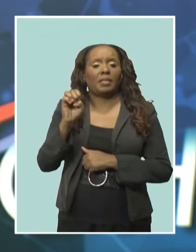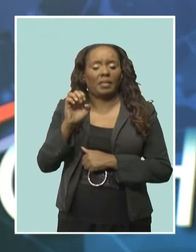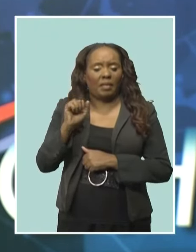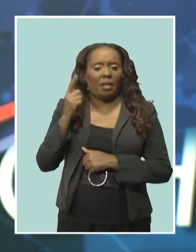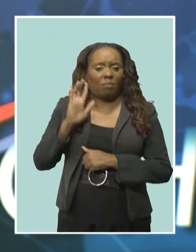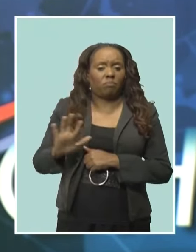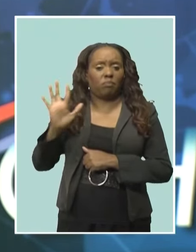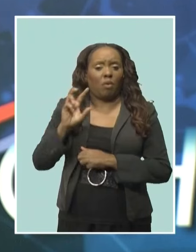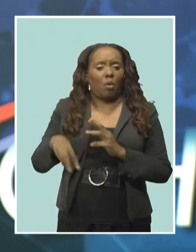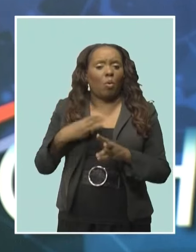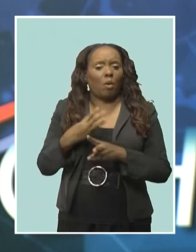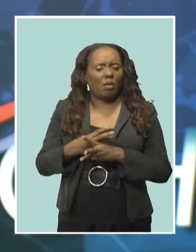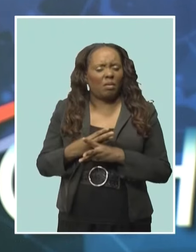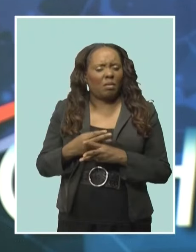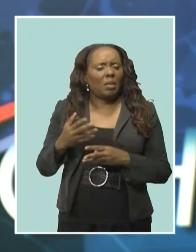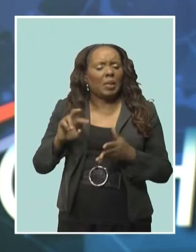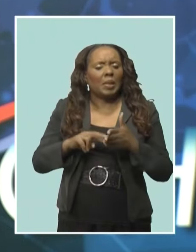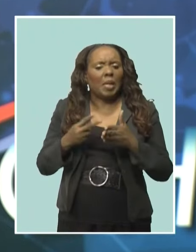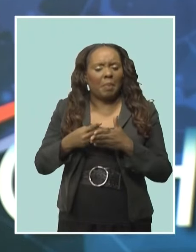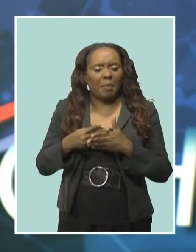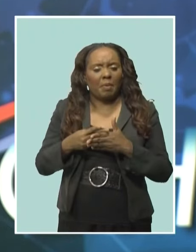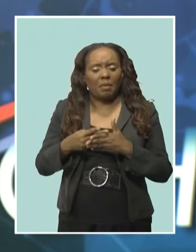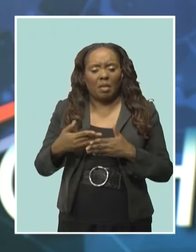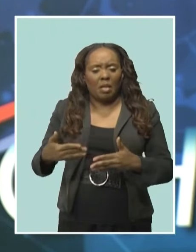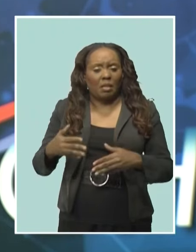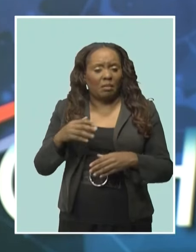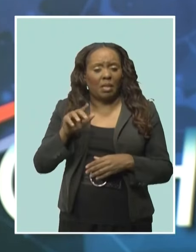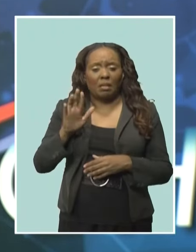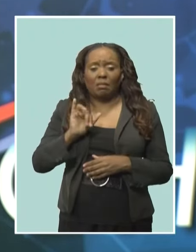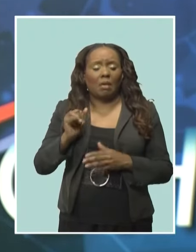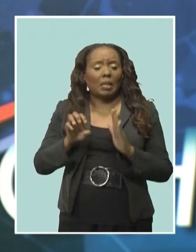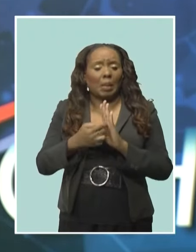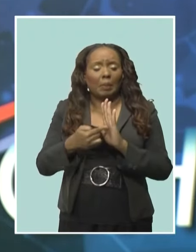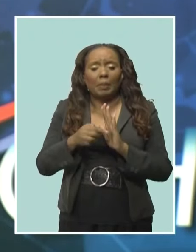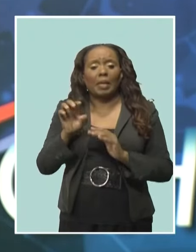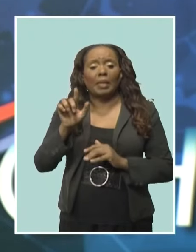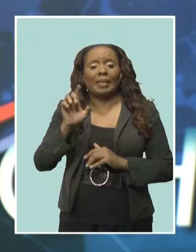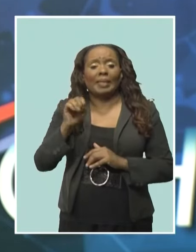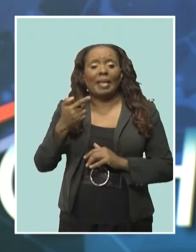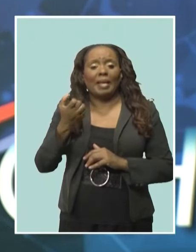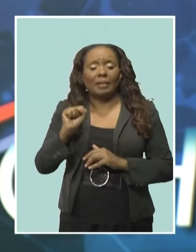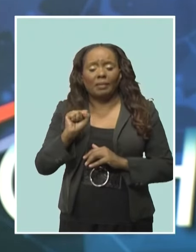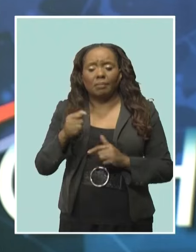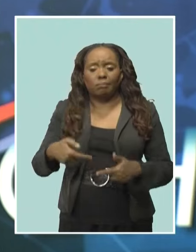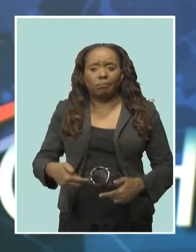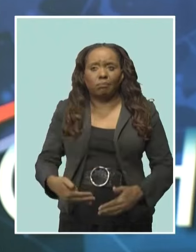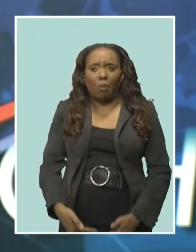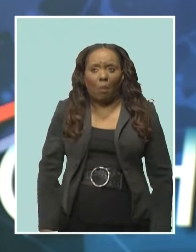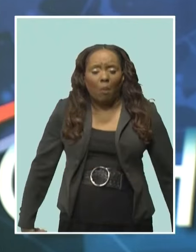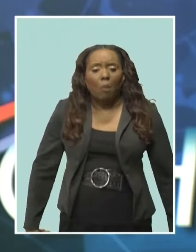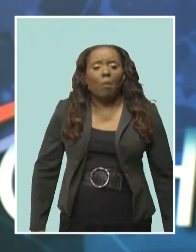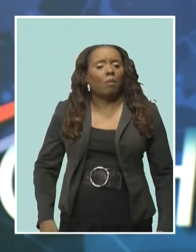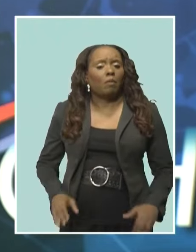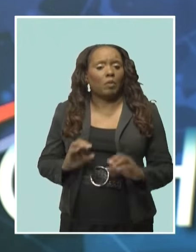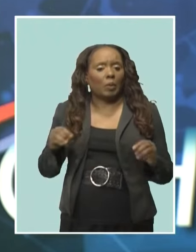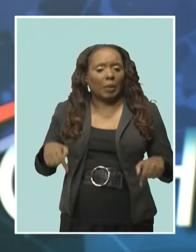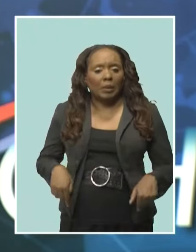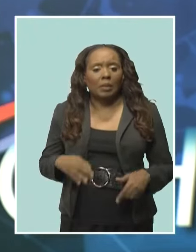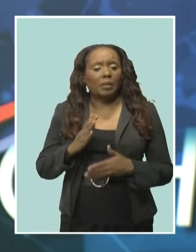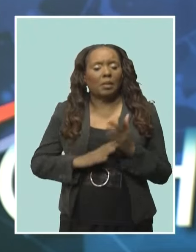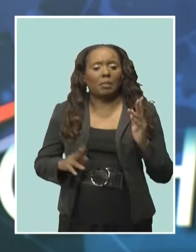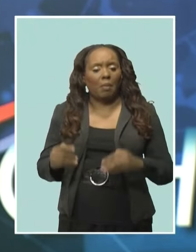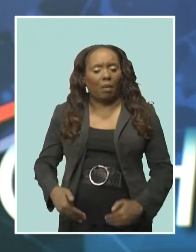Dr. Simone McConney. While a guest on Morning Barbados, Dr. McConney suggests some people who had amputations did not